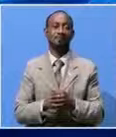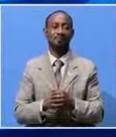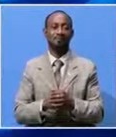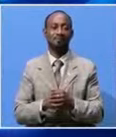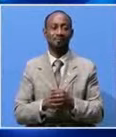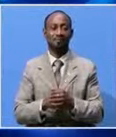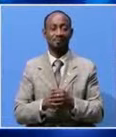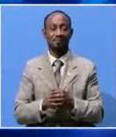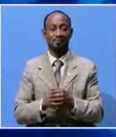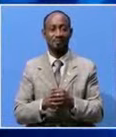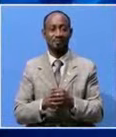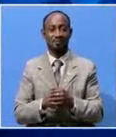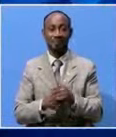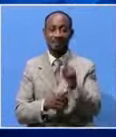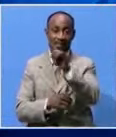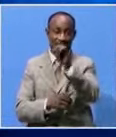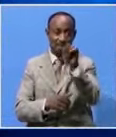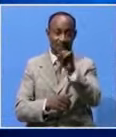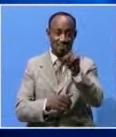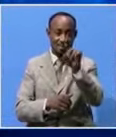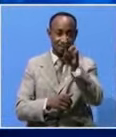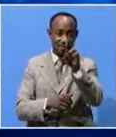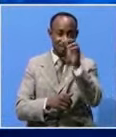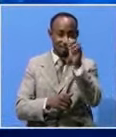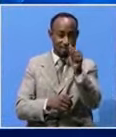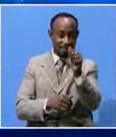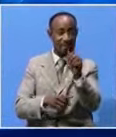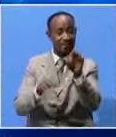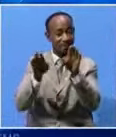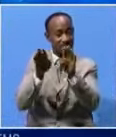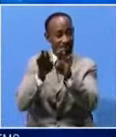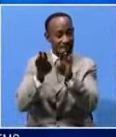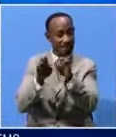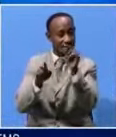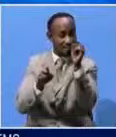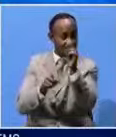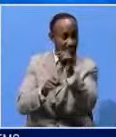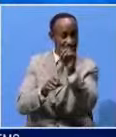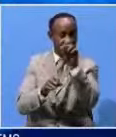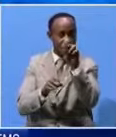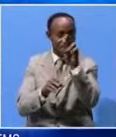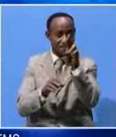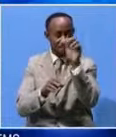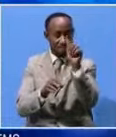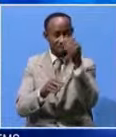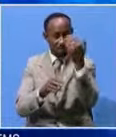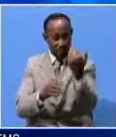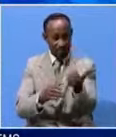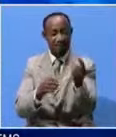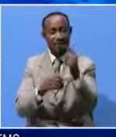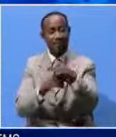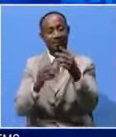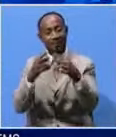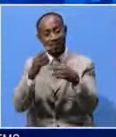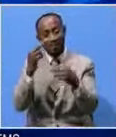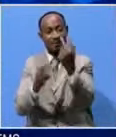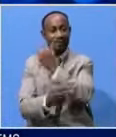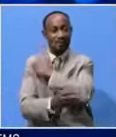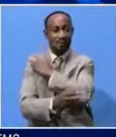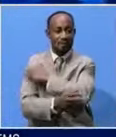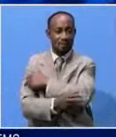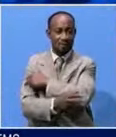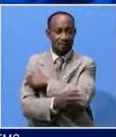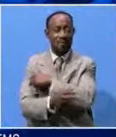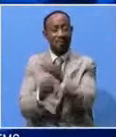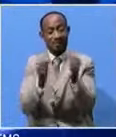The Zambia Revenue Authority, ZRA, and Malawi Revenue Authority, MRA, have today launched the Customs Management Systems